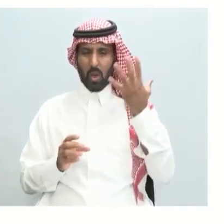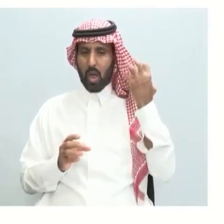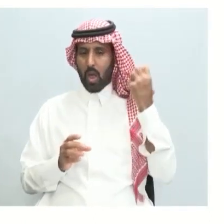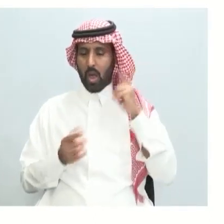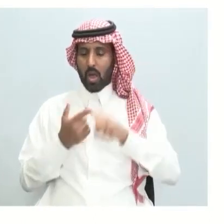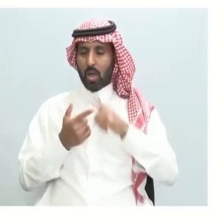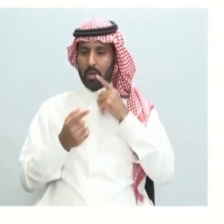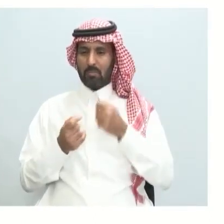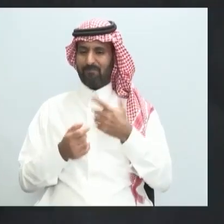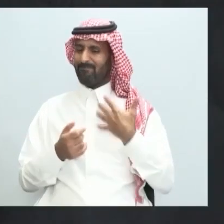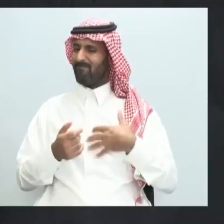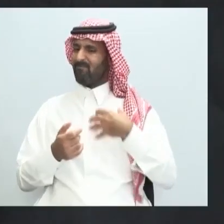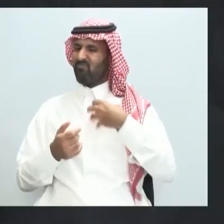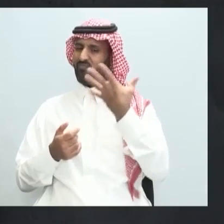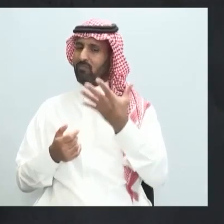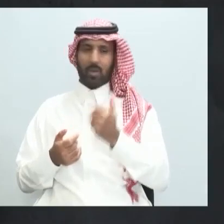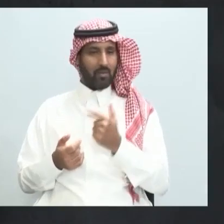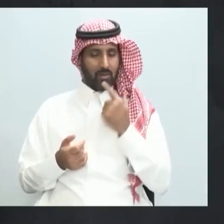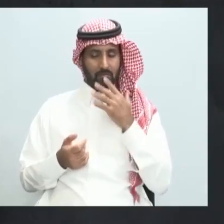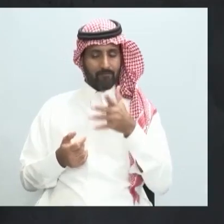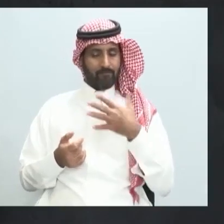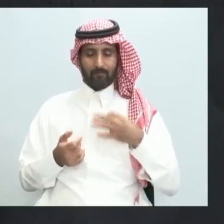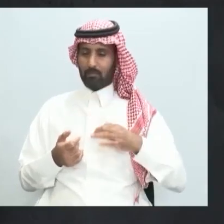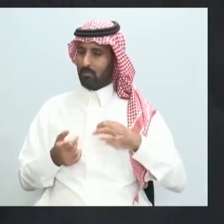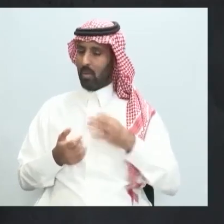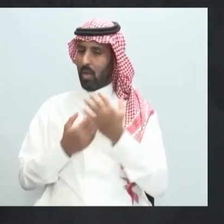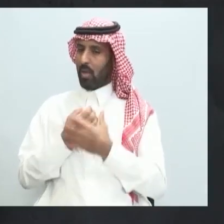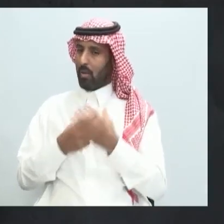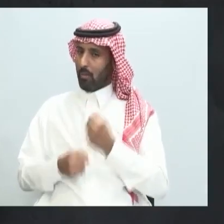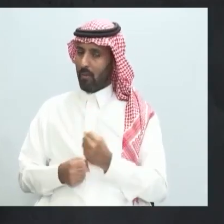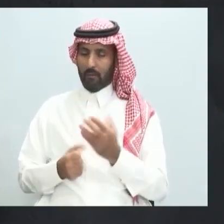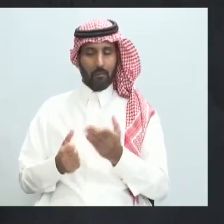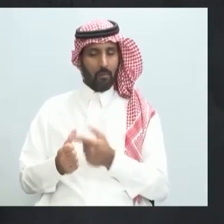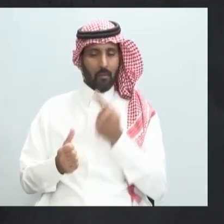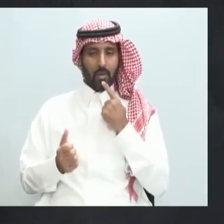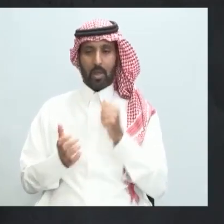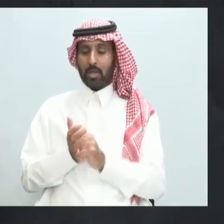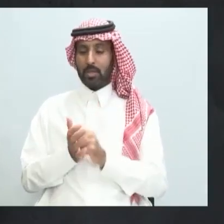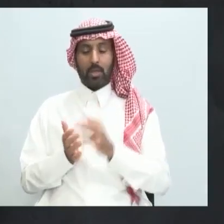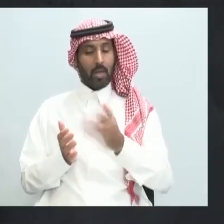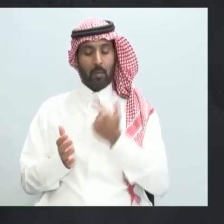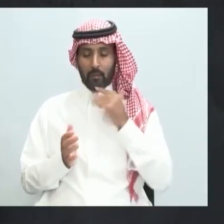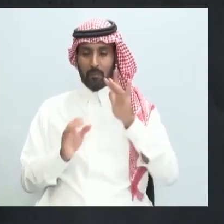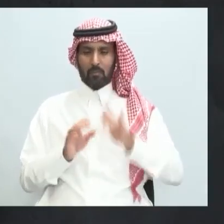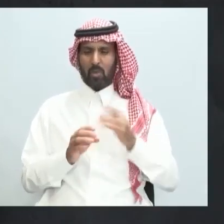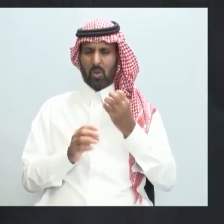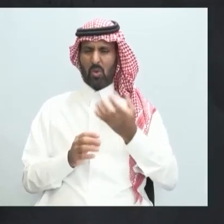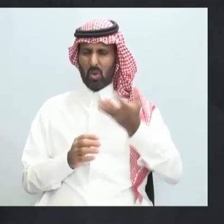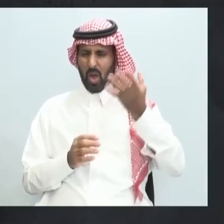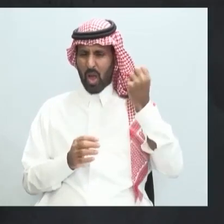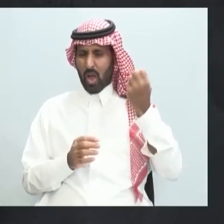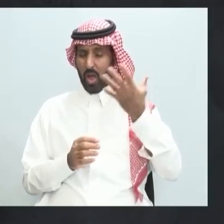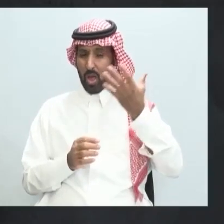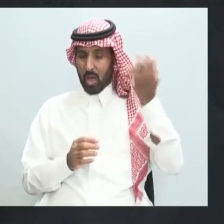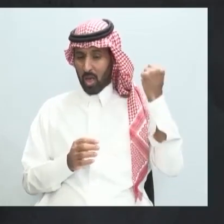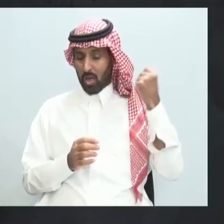soulless. Soulless, it means that it is without a soul. A house that doesn't have a worn, used through the